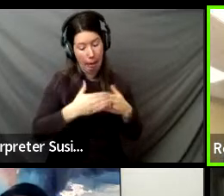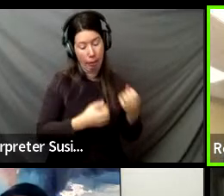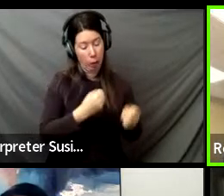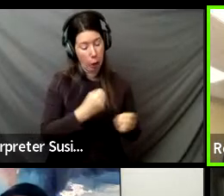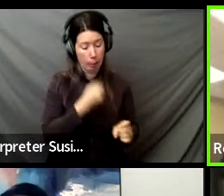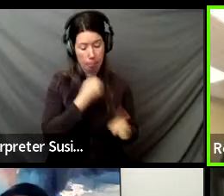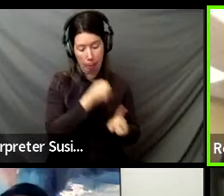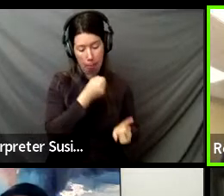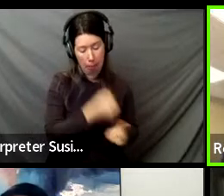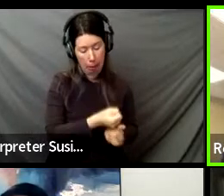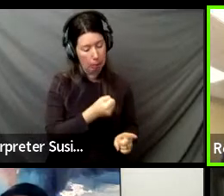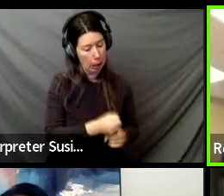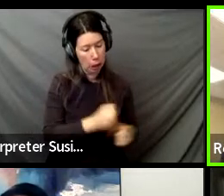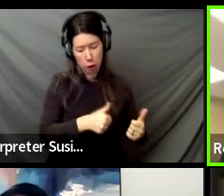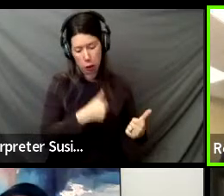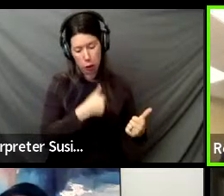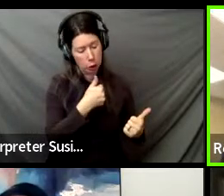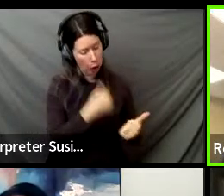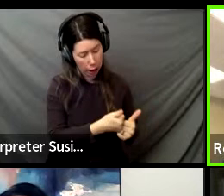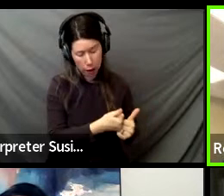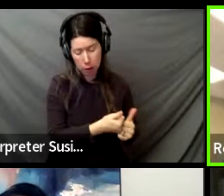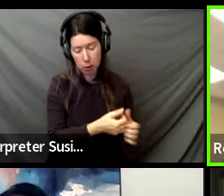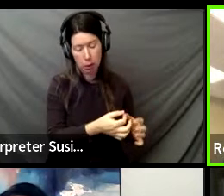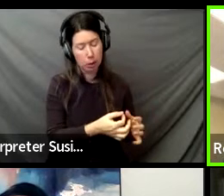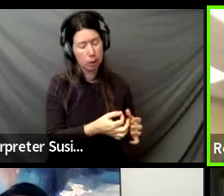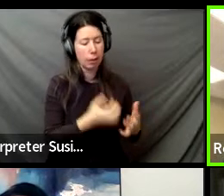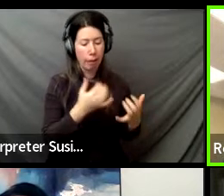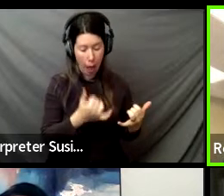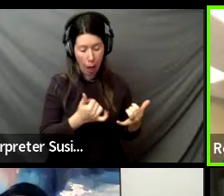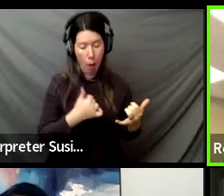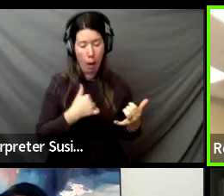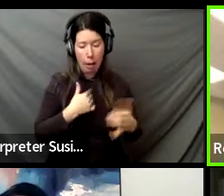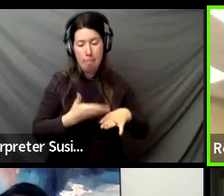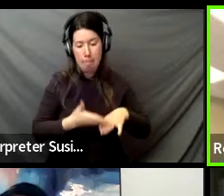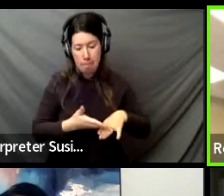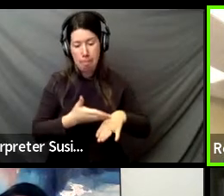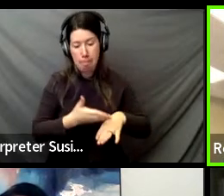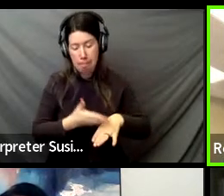glad to start being on the backside of those. And you can